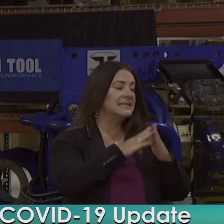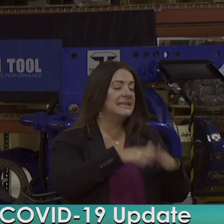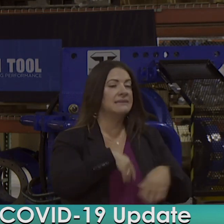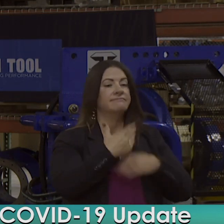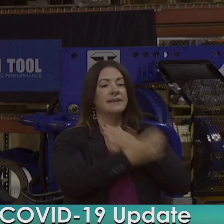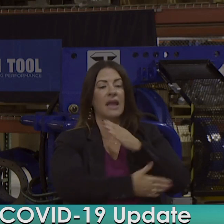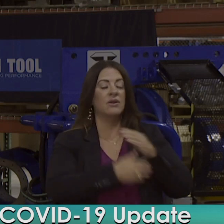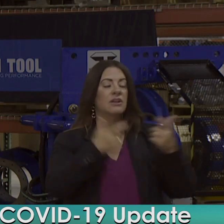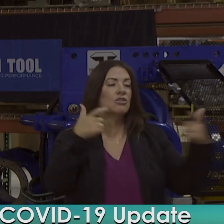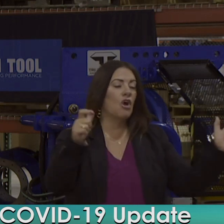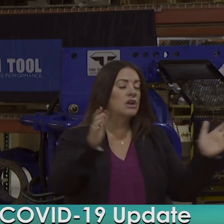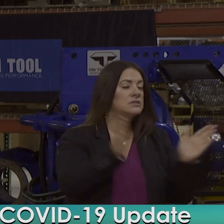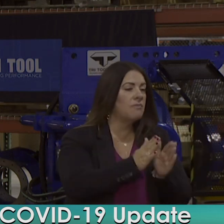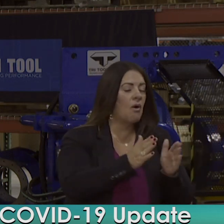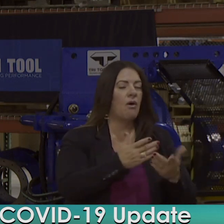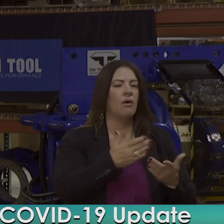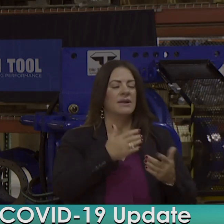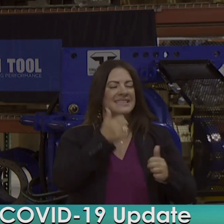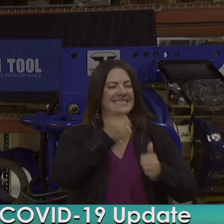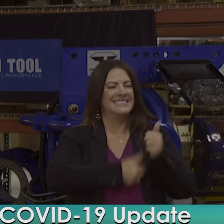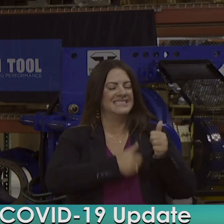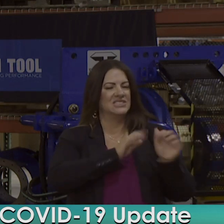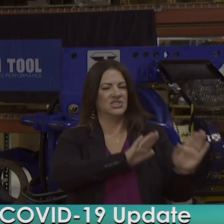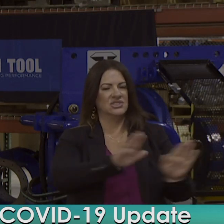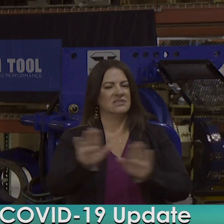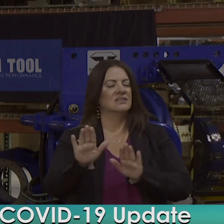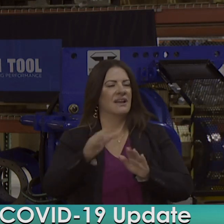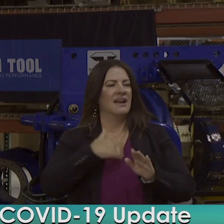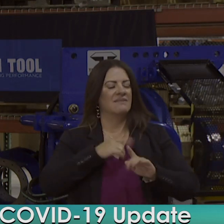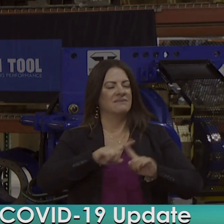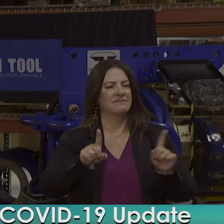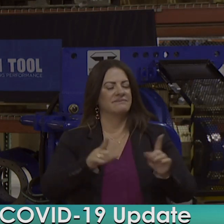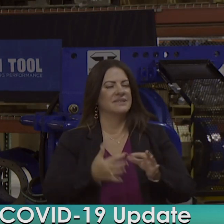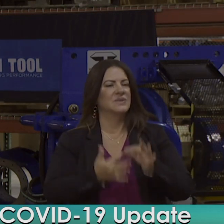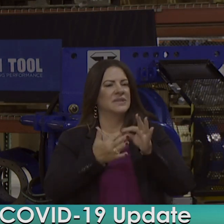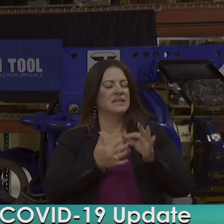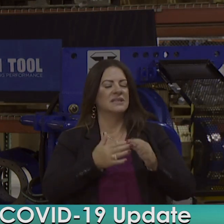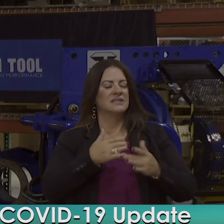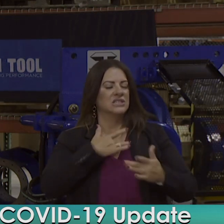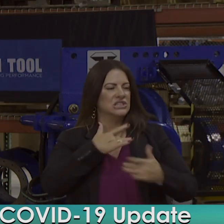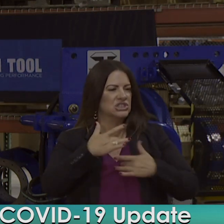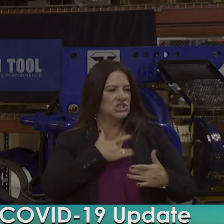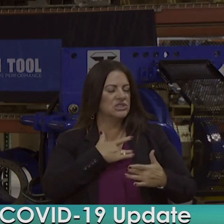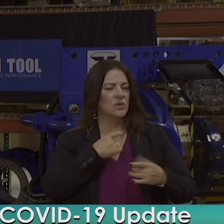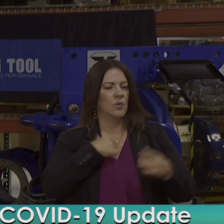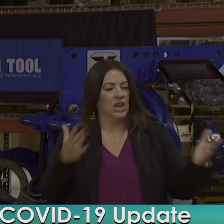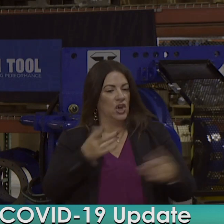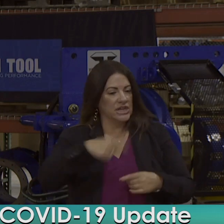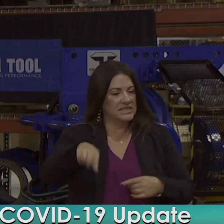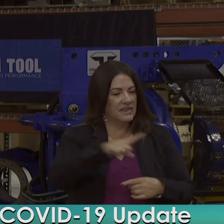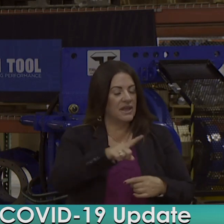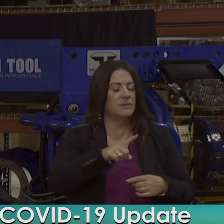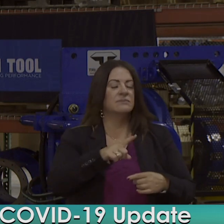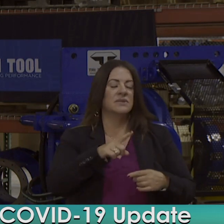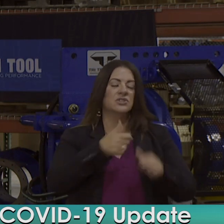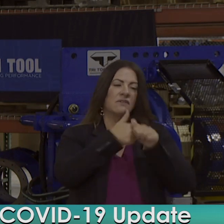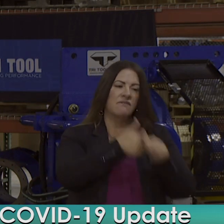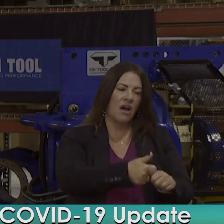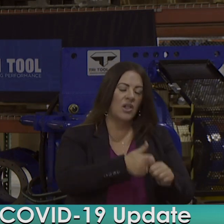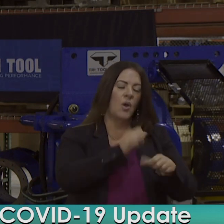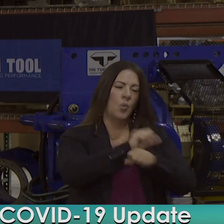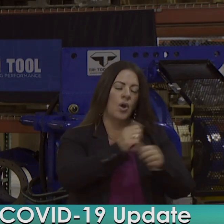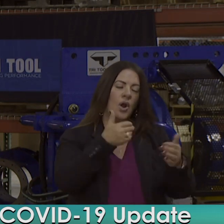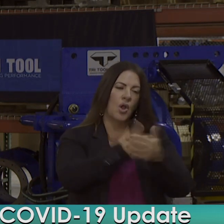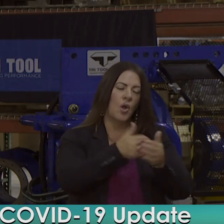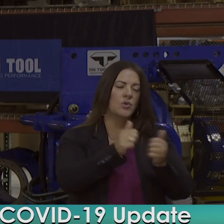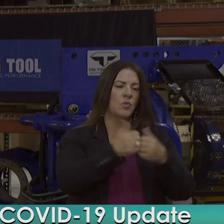counties, large and small, that have unique and distinctive concerns. We encourage them to act as the health director in the city.